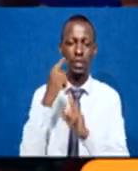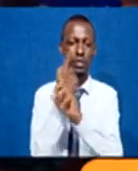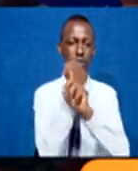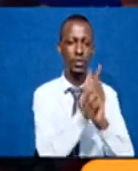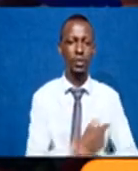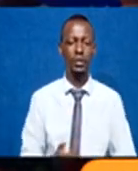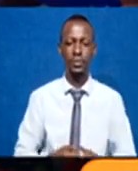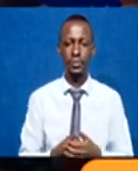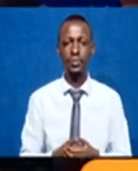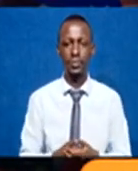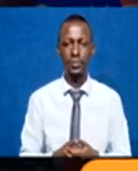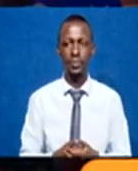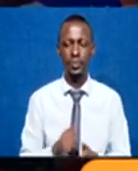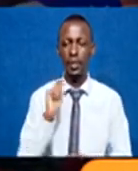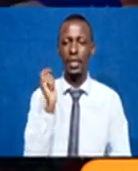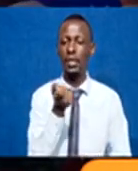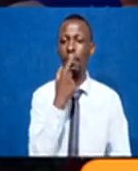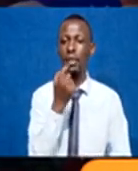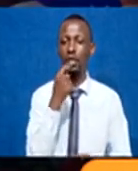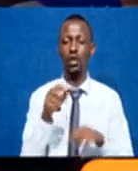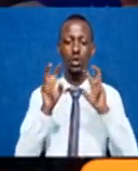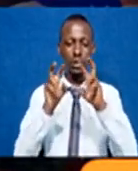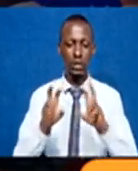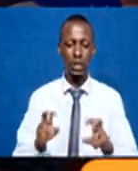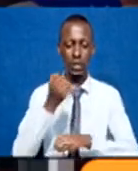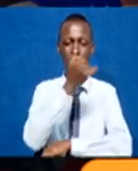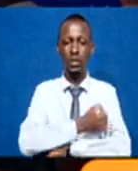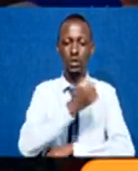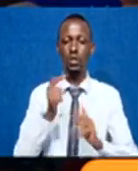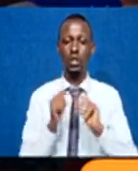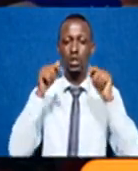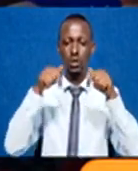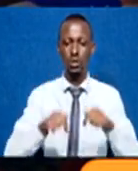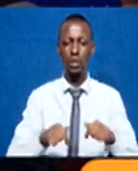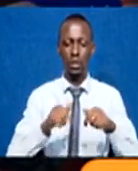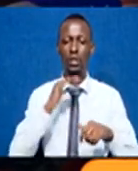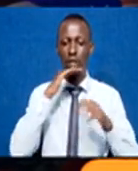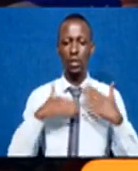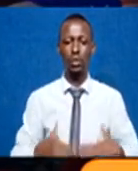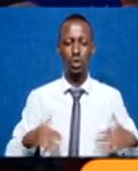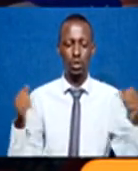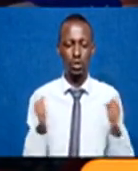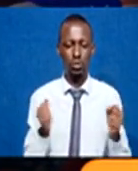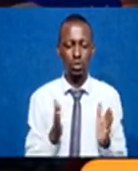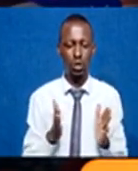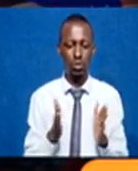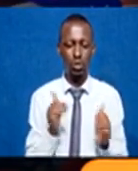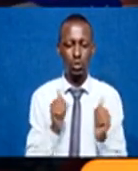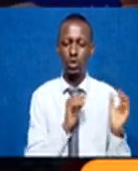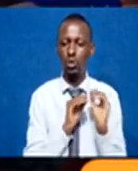Now, the Kenya Medical Research Institute has today rolled out a mobile mortuary as it seeks to enhance its research on